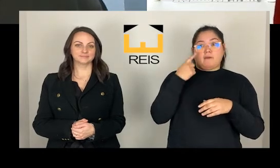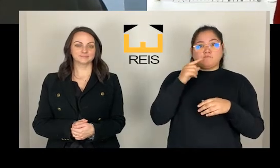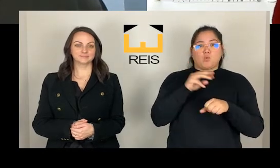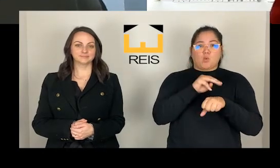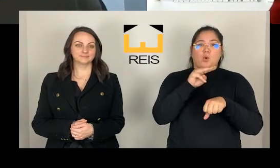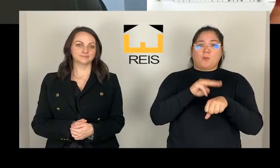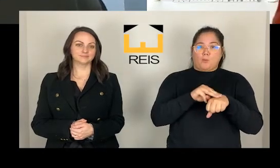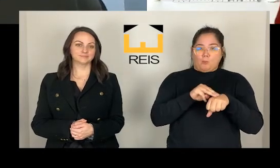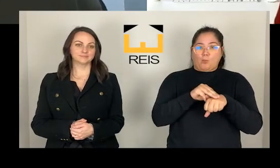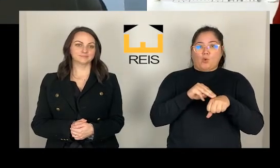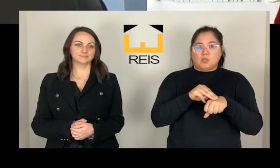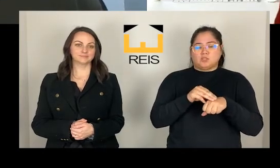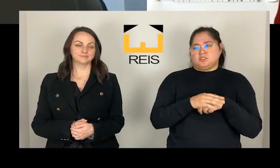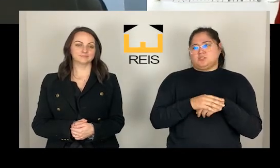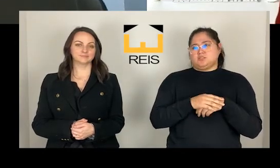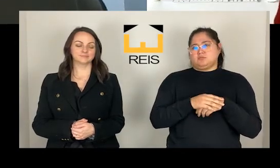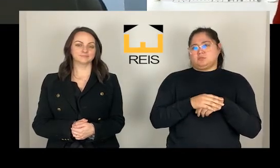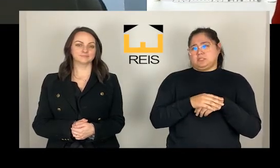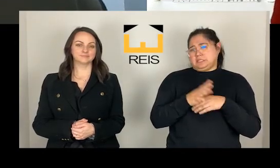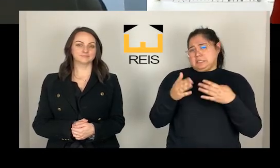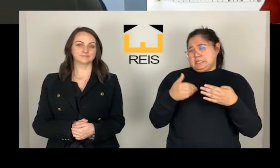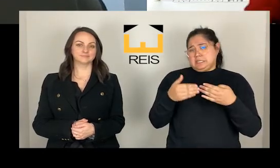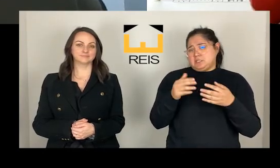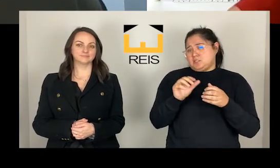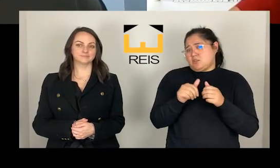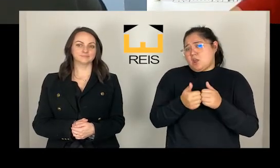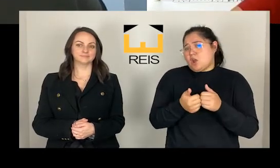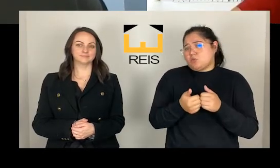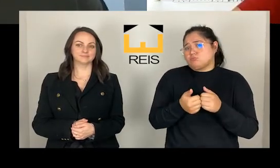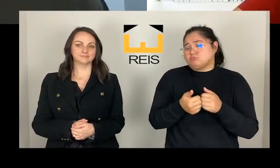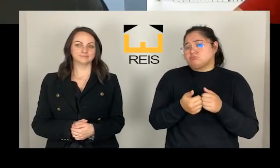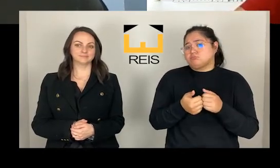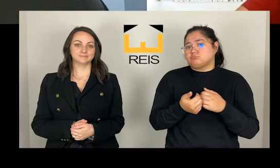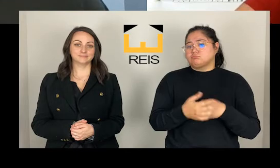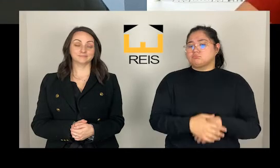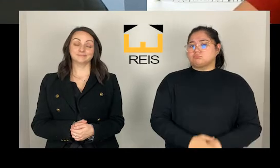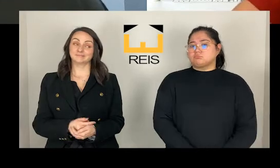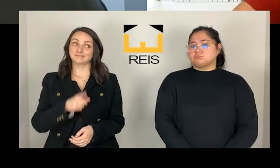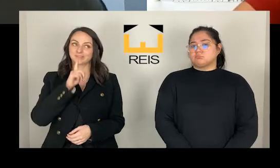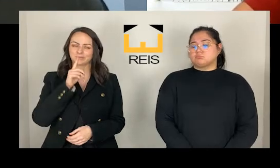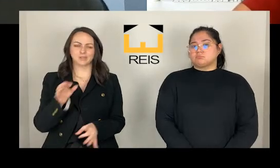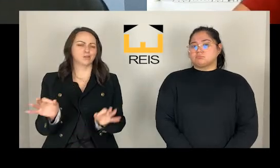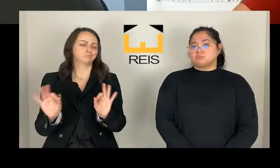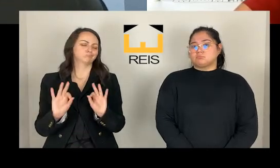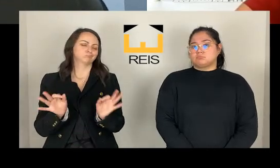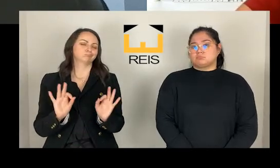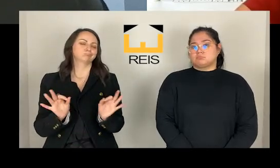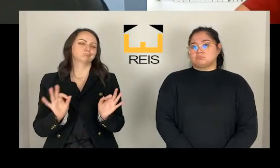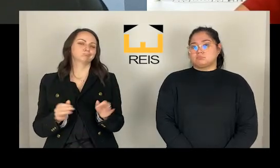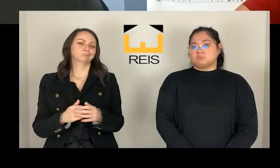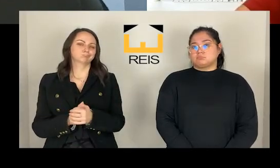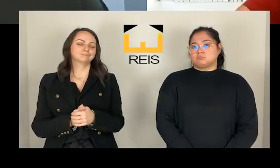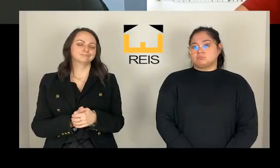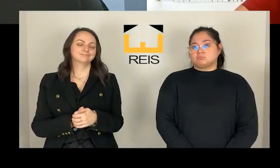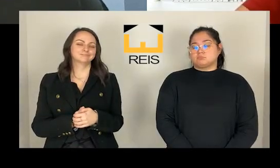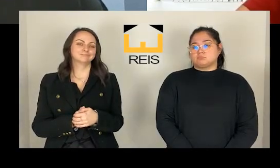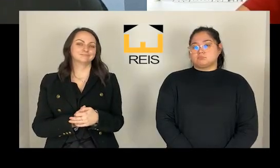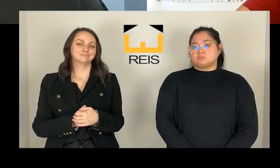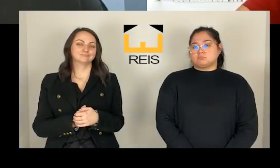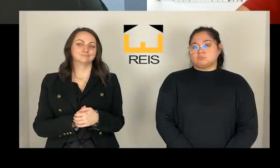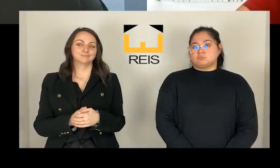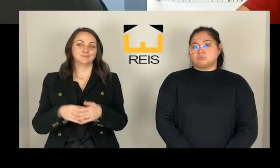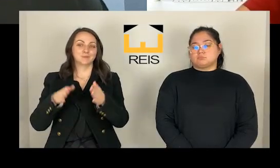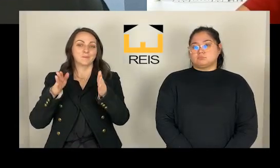So how is to apply for a mortgage? It's actually very easy. Once a person